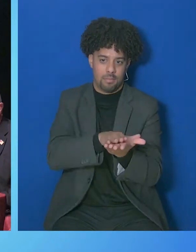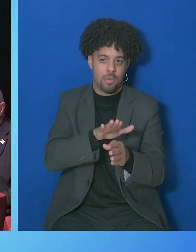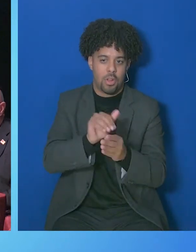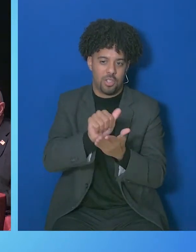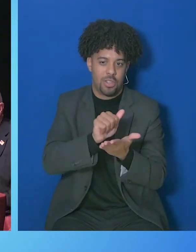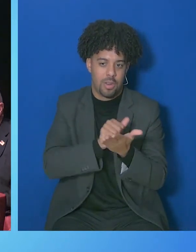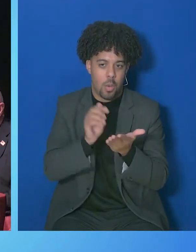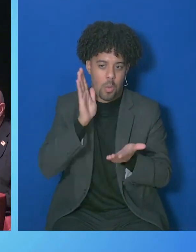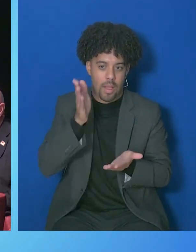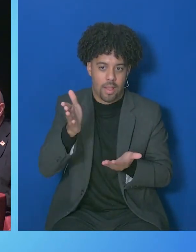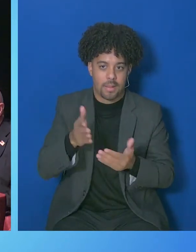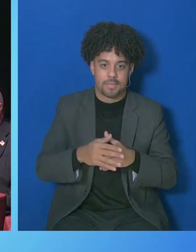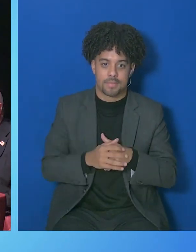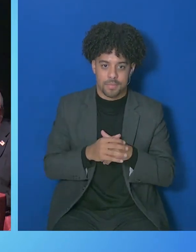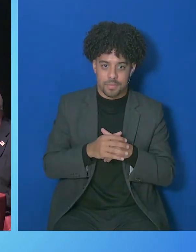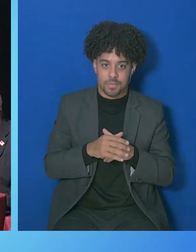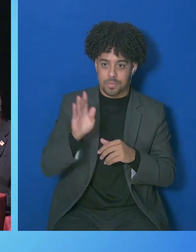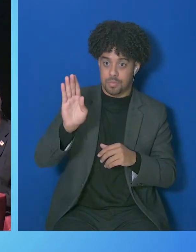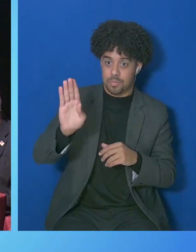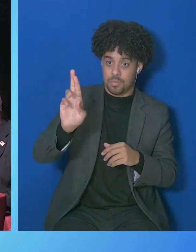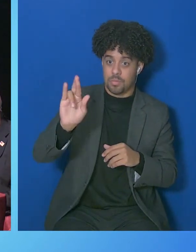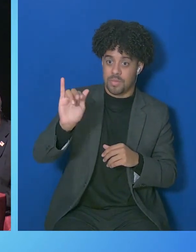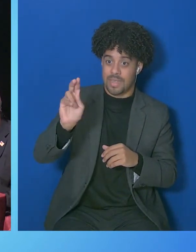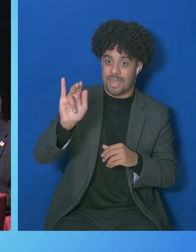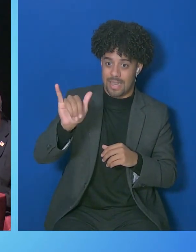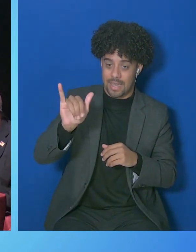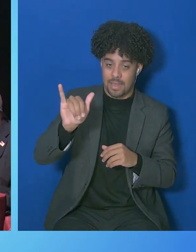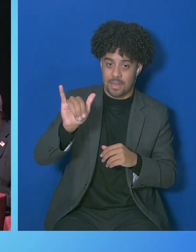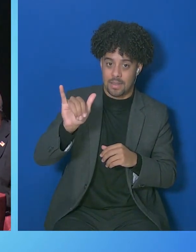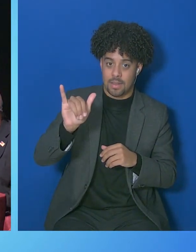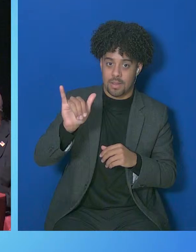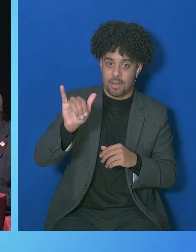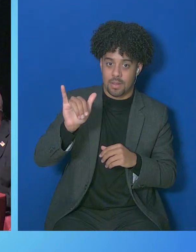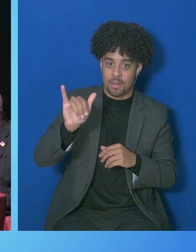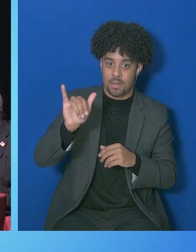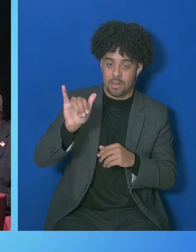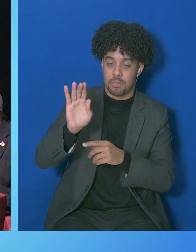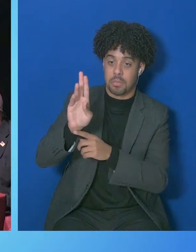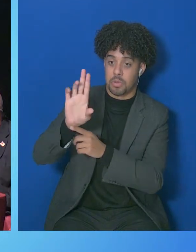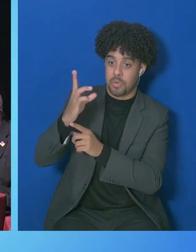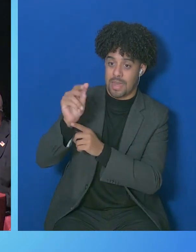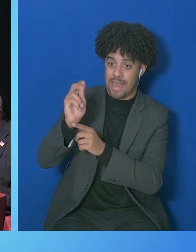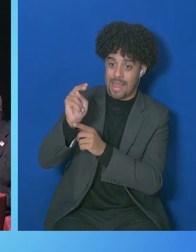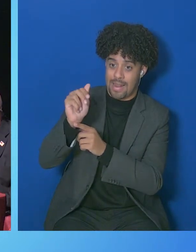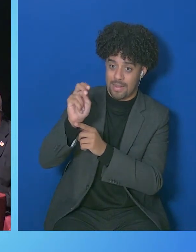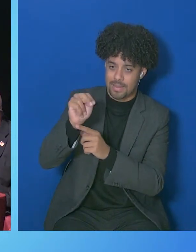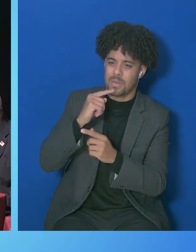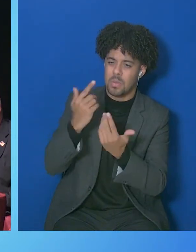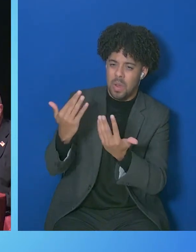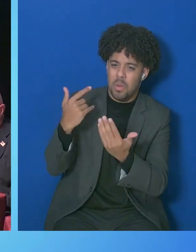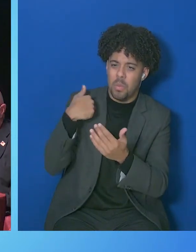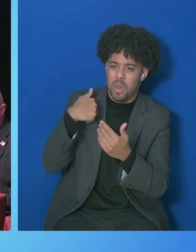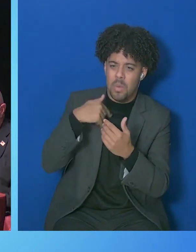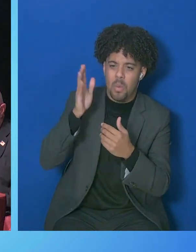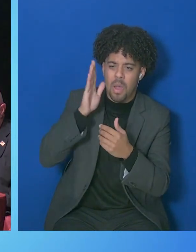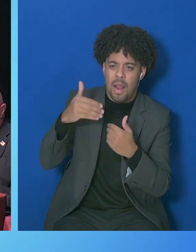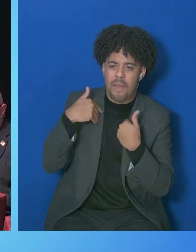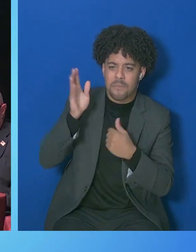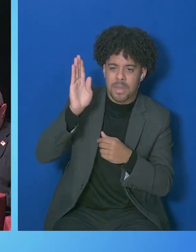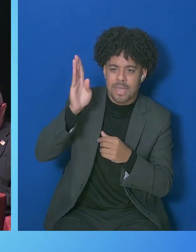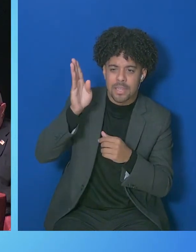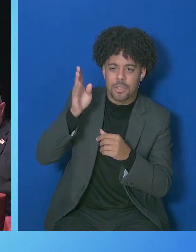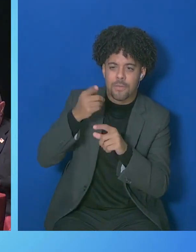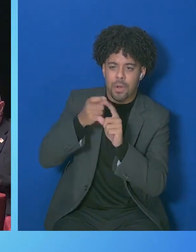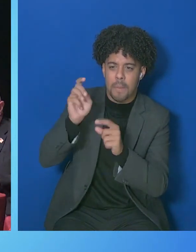We're just having a presentation from Maria about the. We voted on that. Yes. So Okay. that will be on